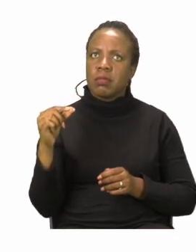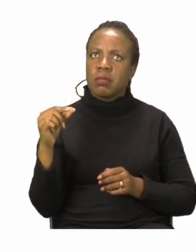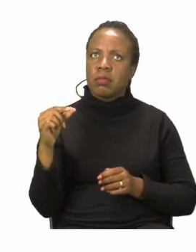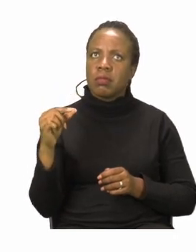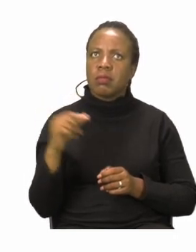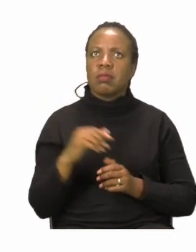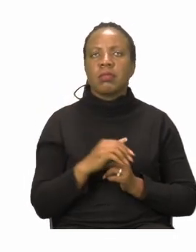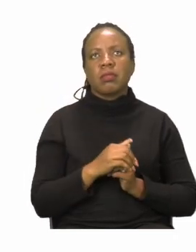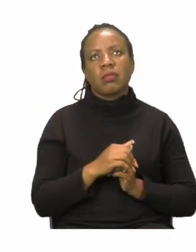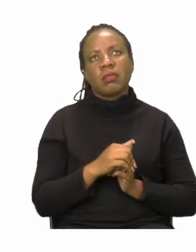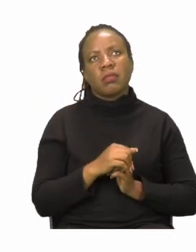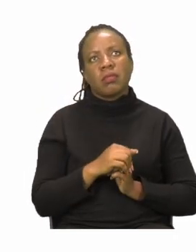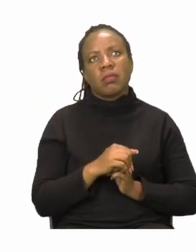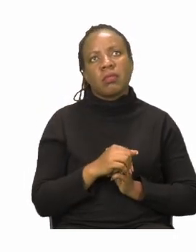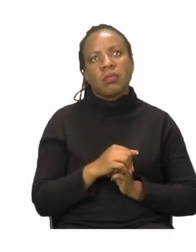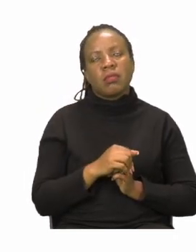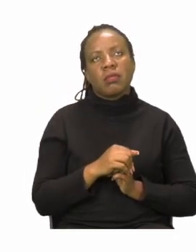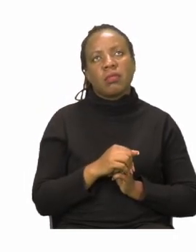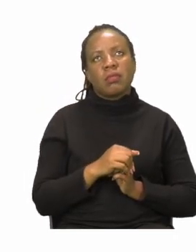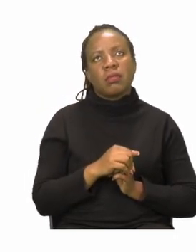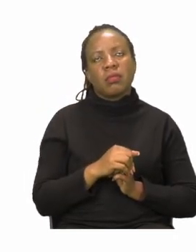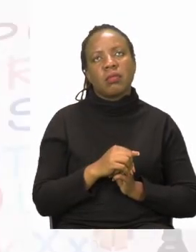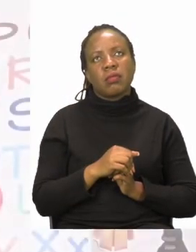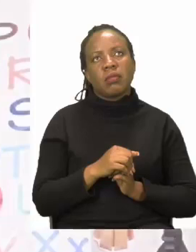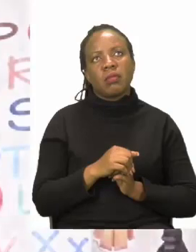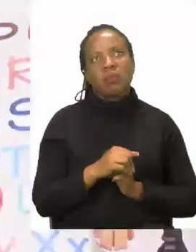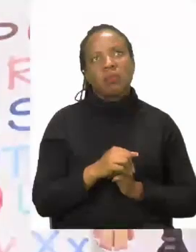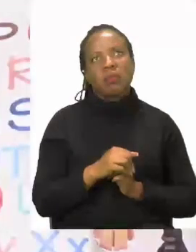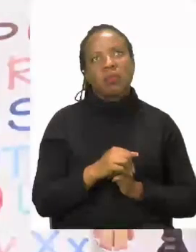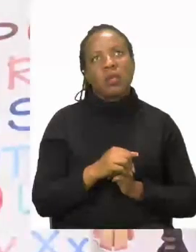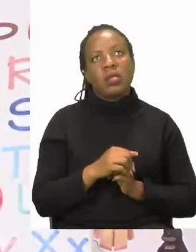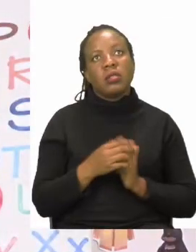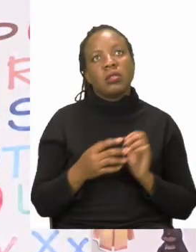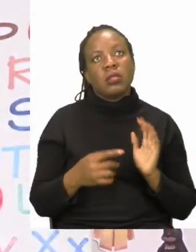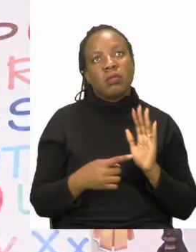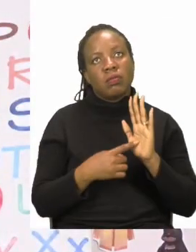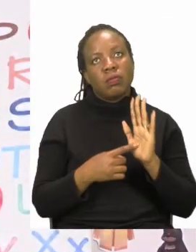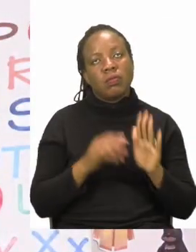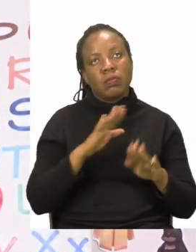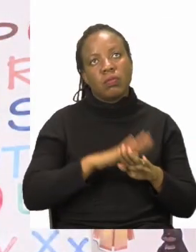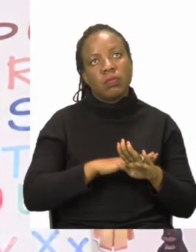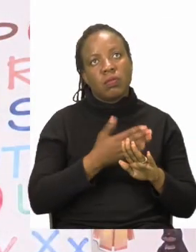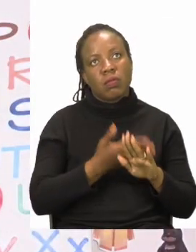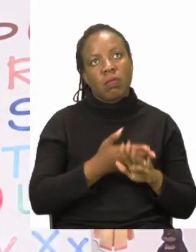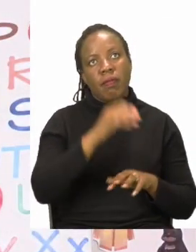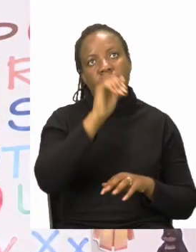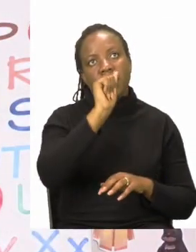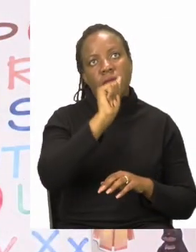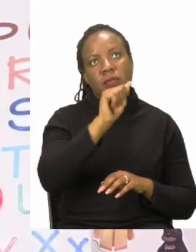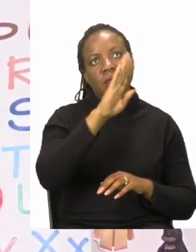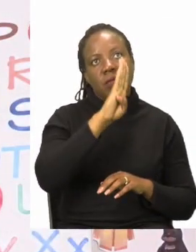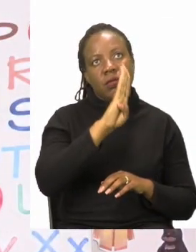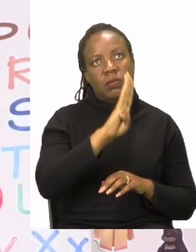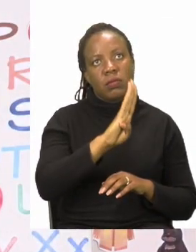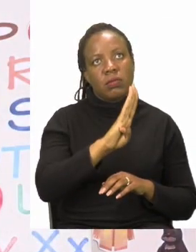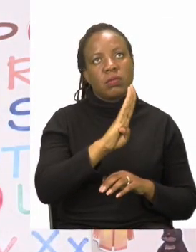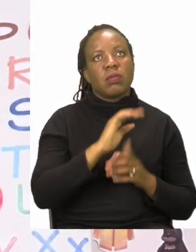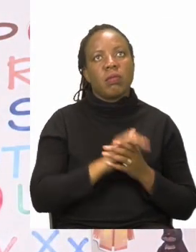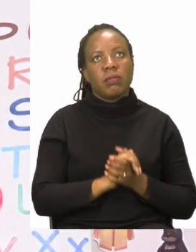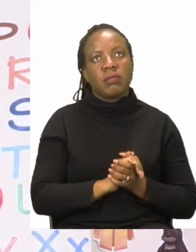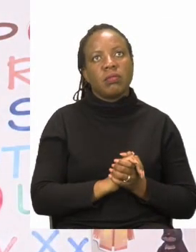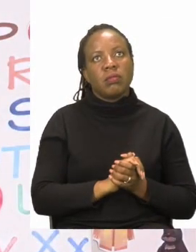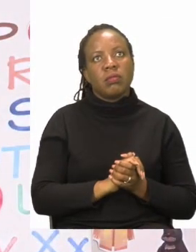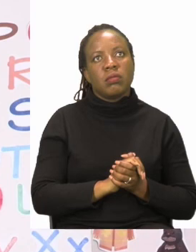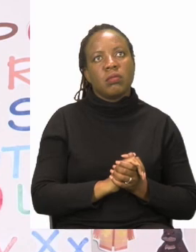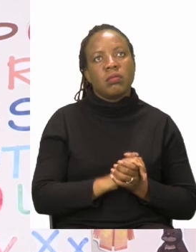you that we are quickly going to do together. The first example, 1A, is